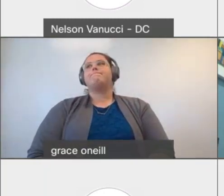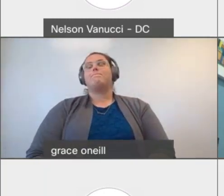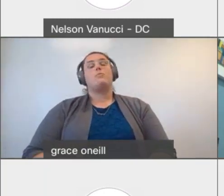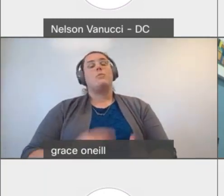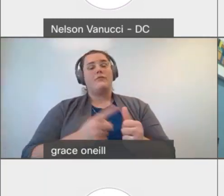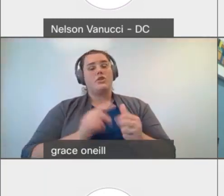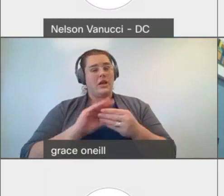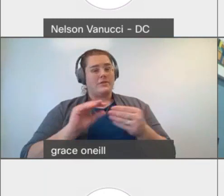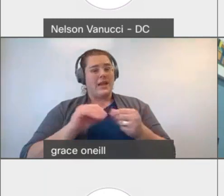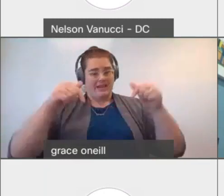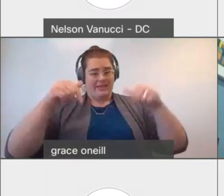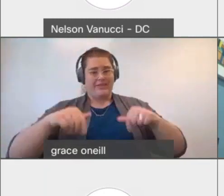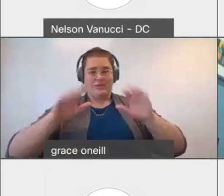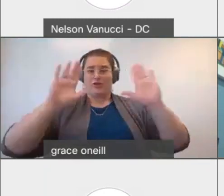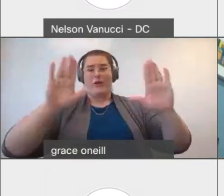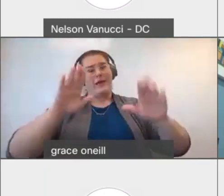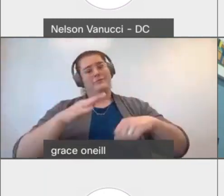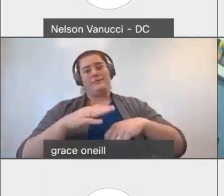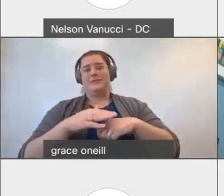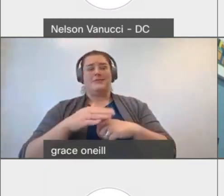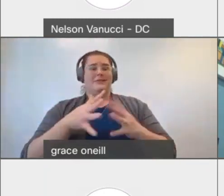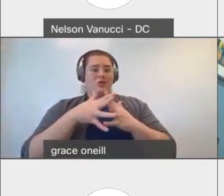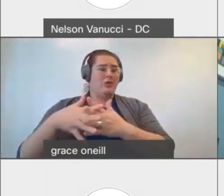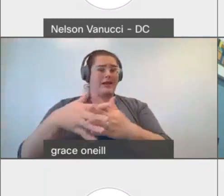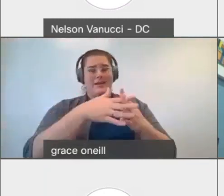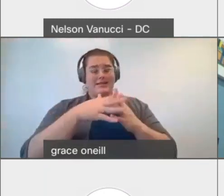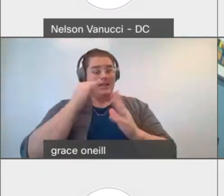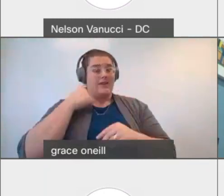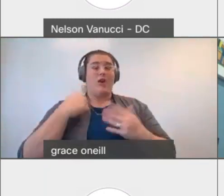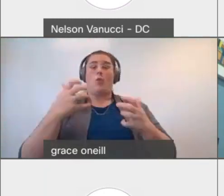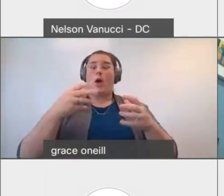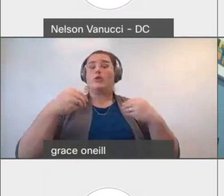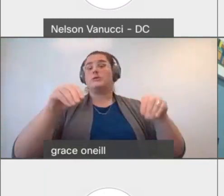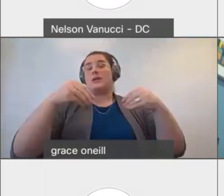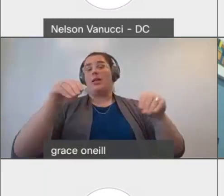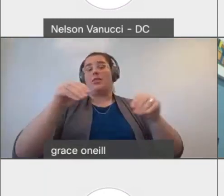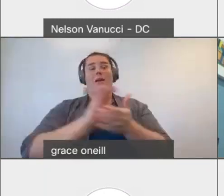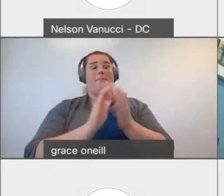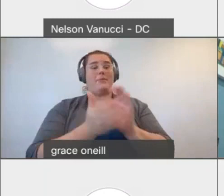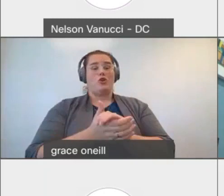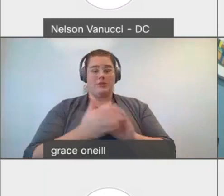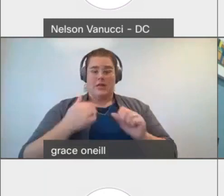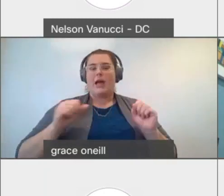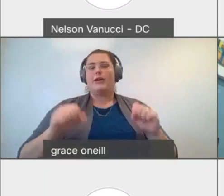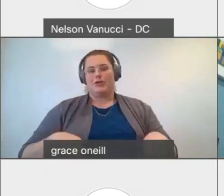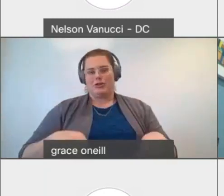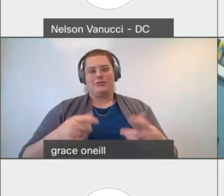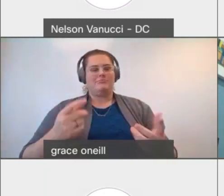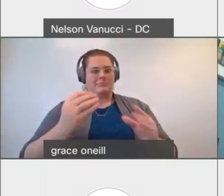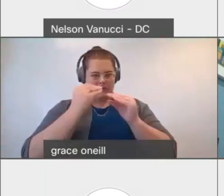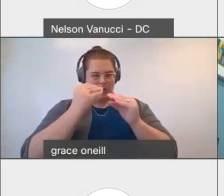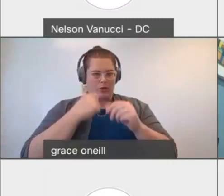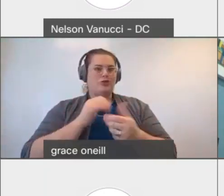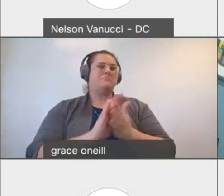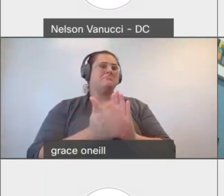if I wanted to start selling hamburgers, I could. And when I go to get